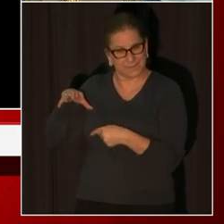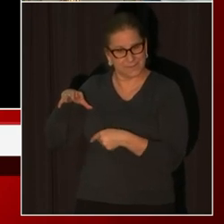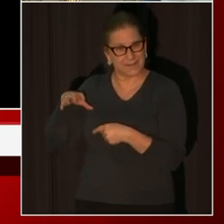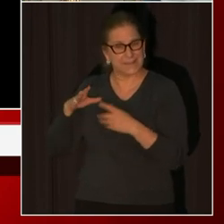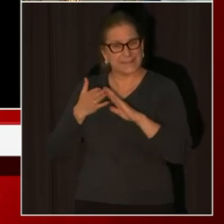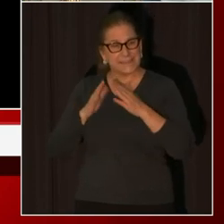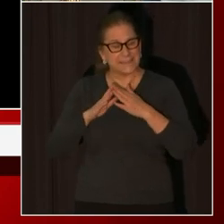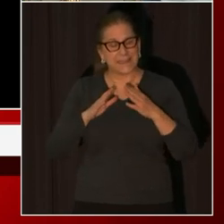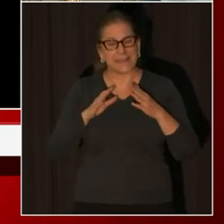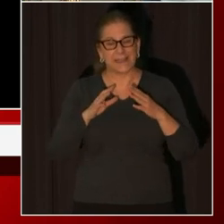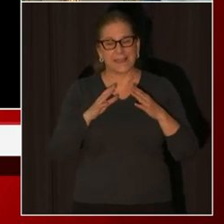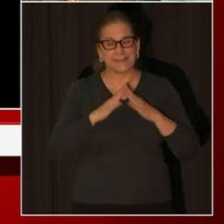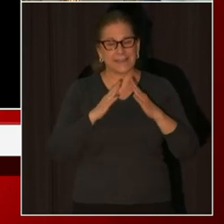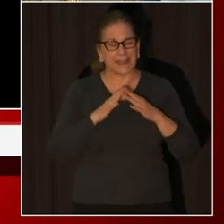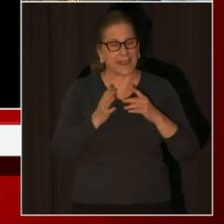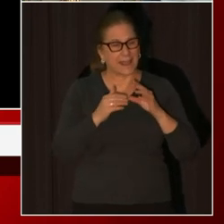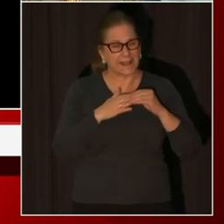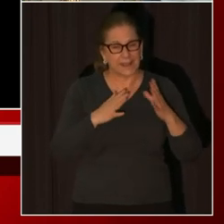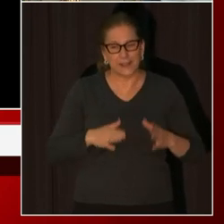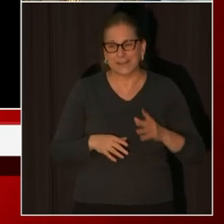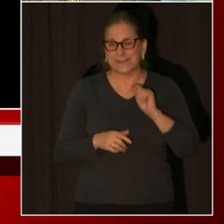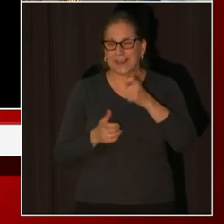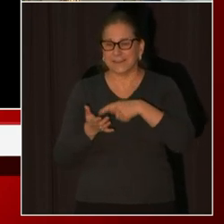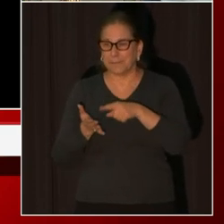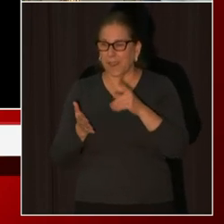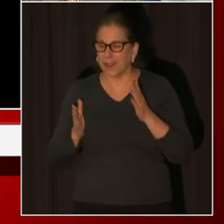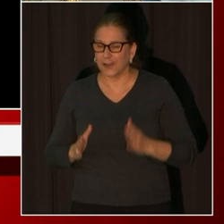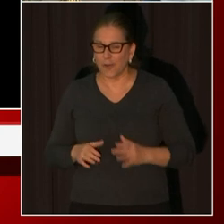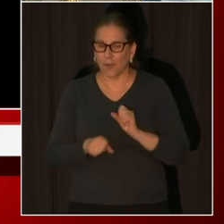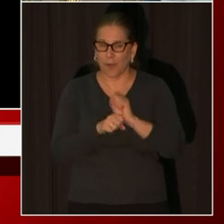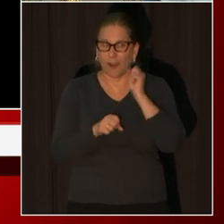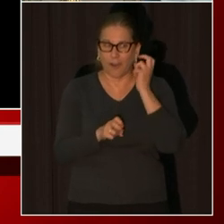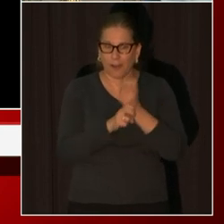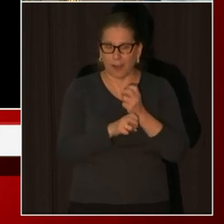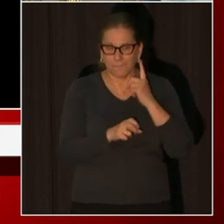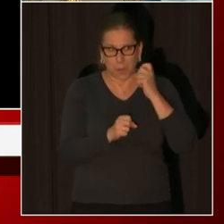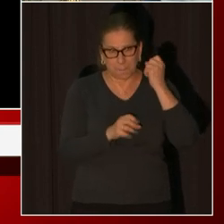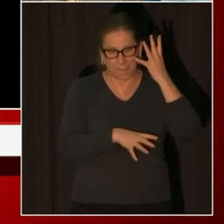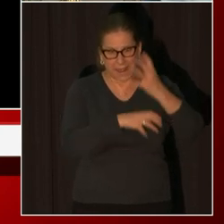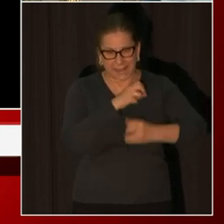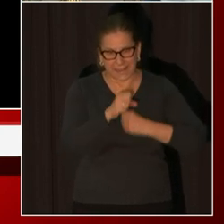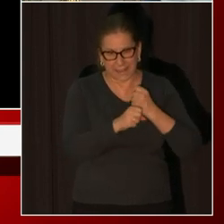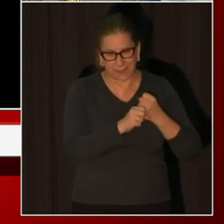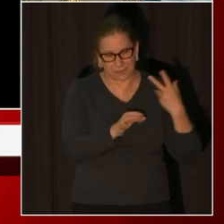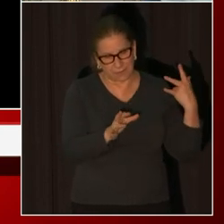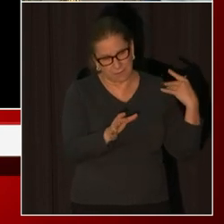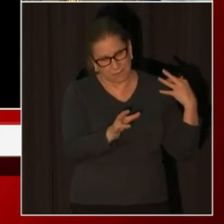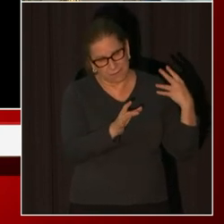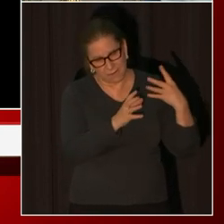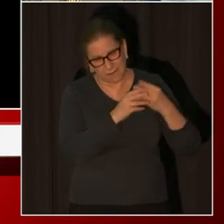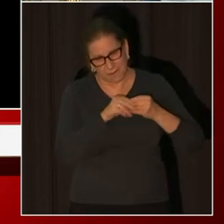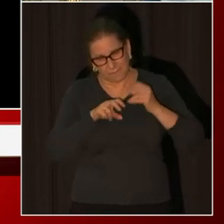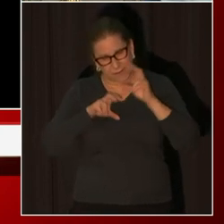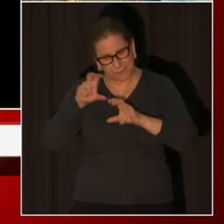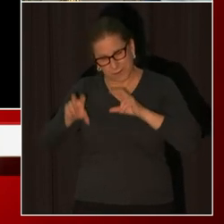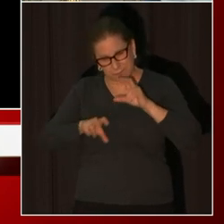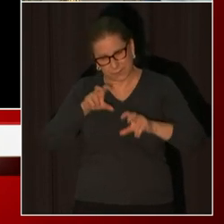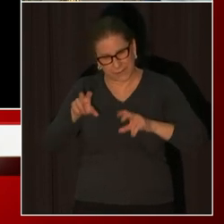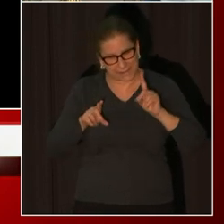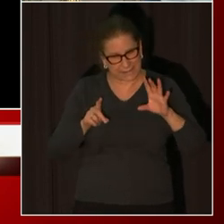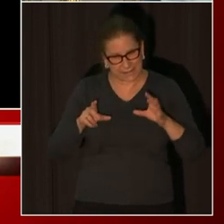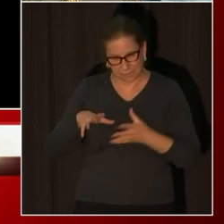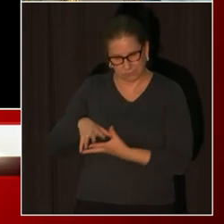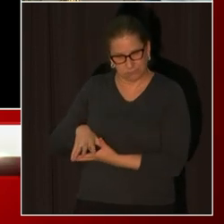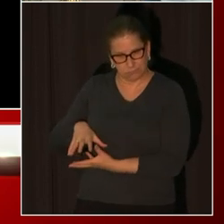diligently over many years to achieve. Along with achieving a AAA bond rating, having a fully funded pension